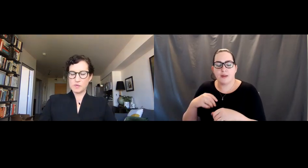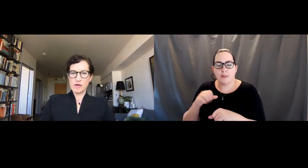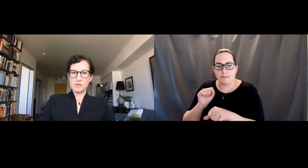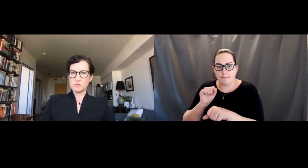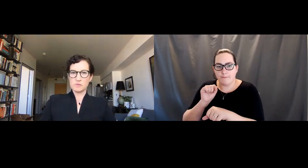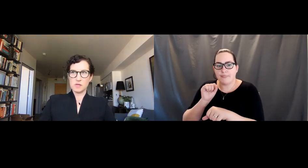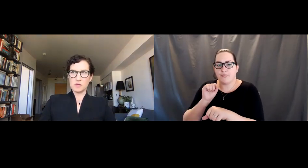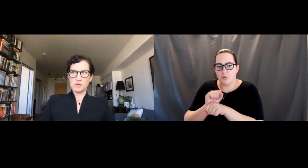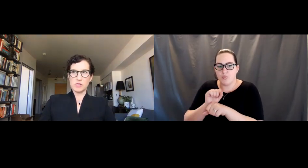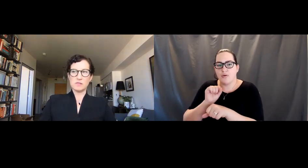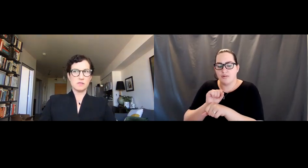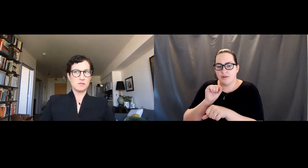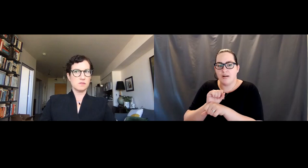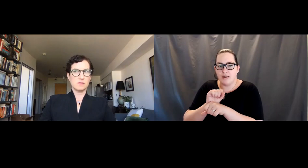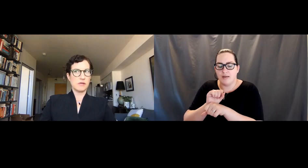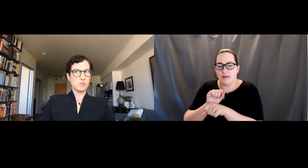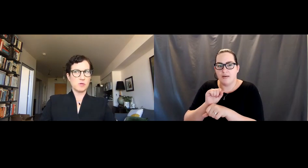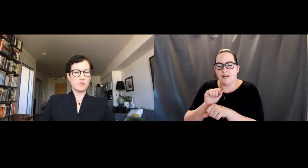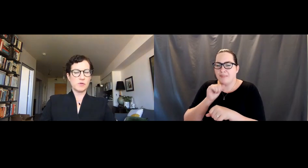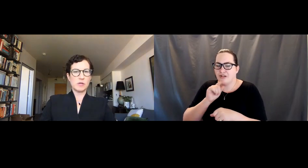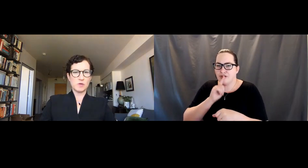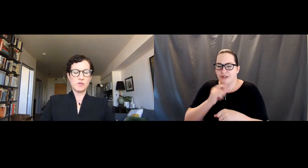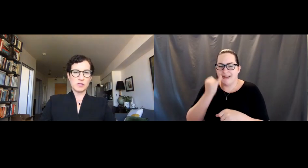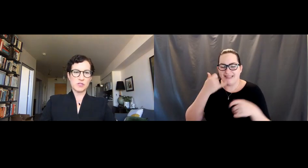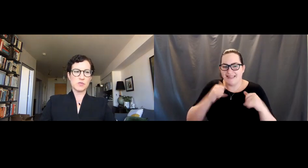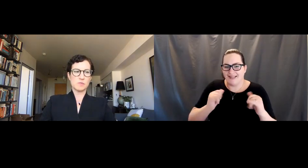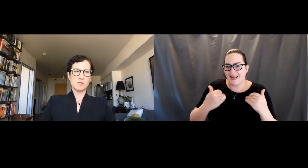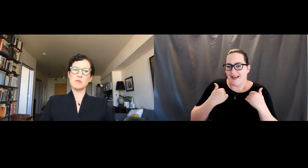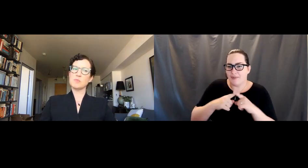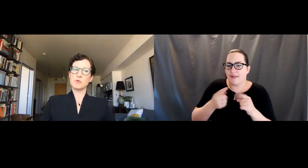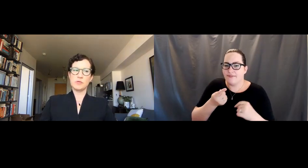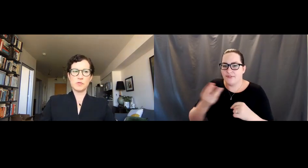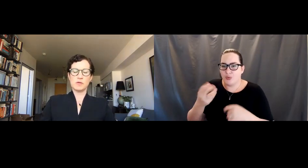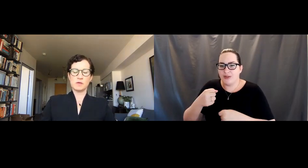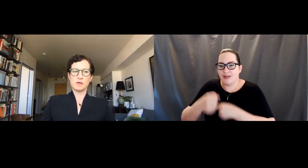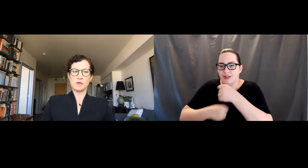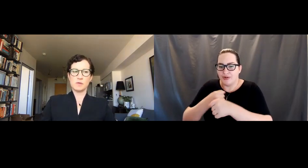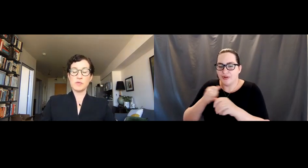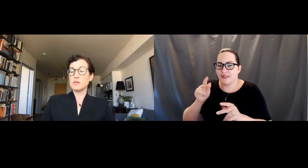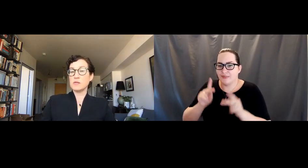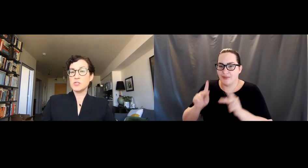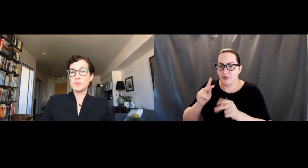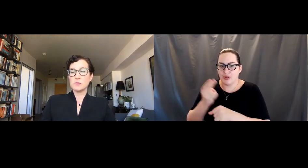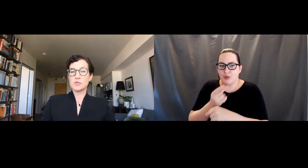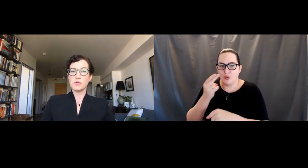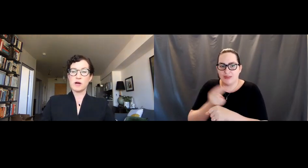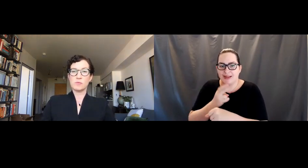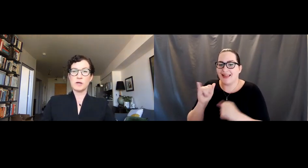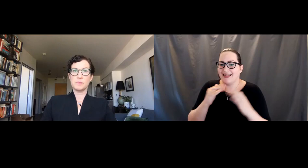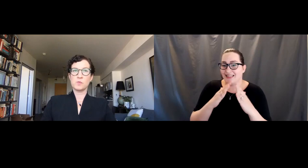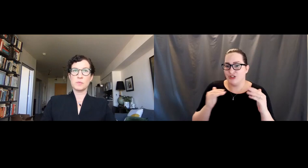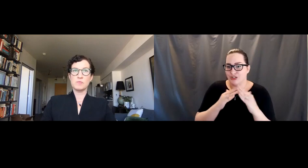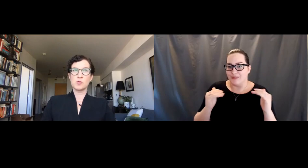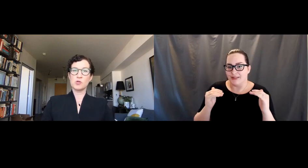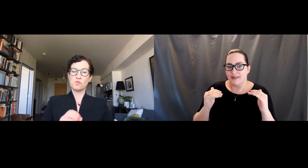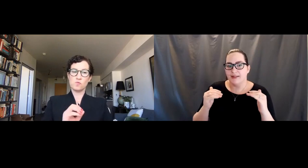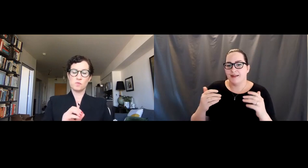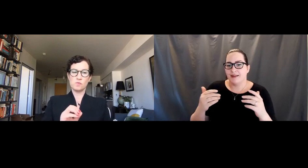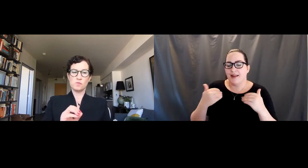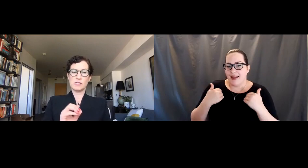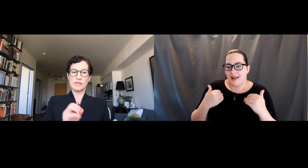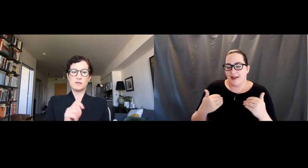but I don't think it even exists anymore. But for a number of years, it was something people were using, like in Egypt, there was a crowd map where people